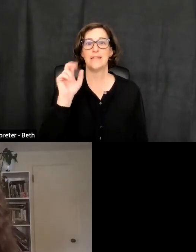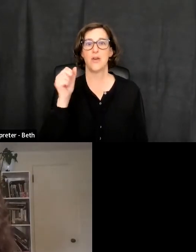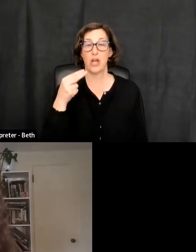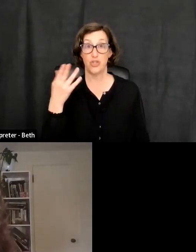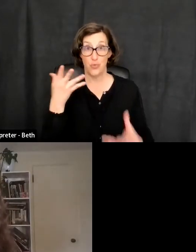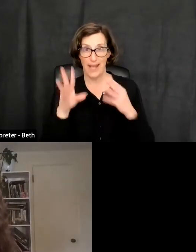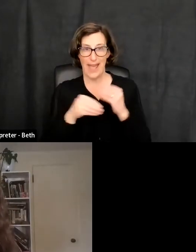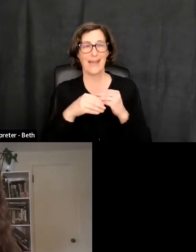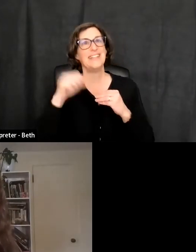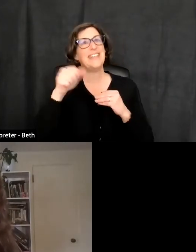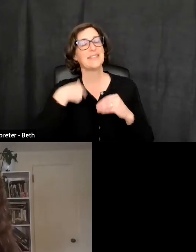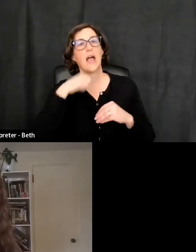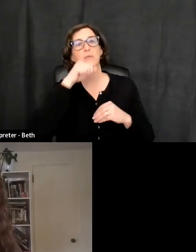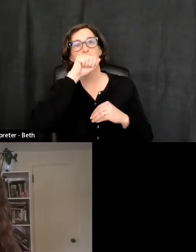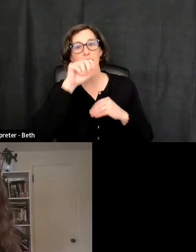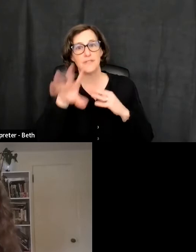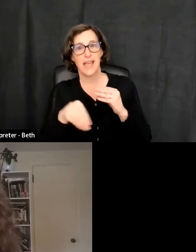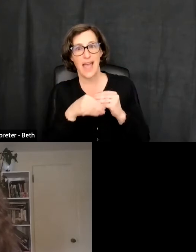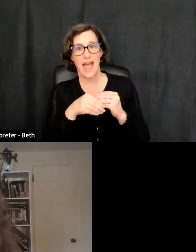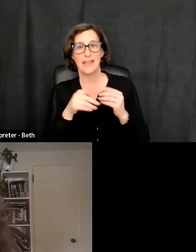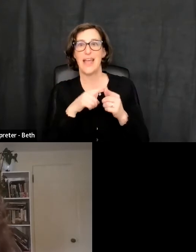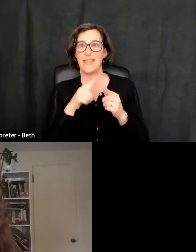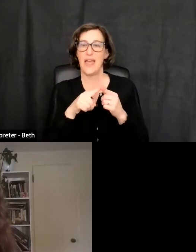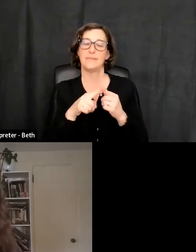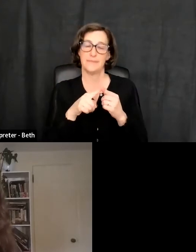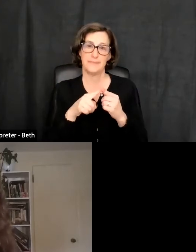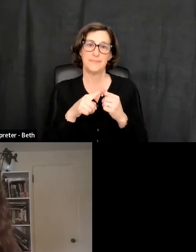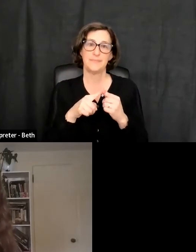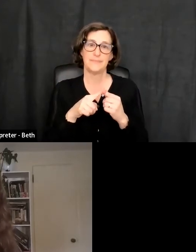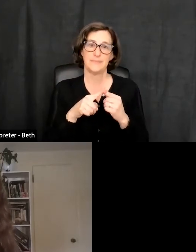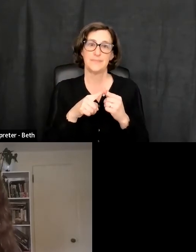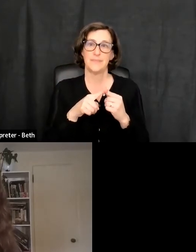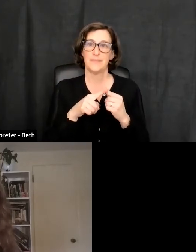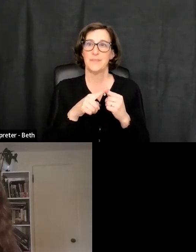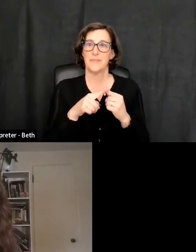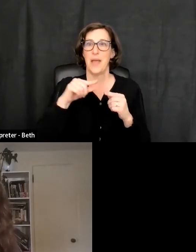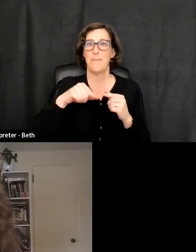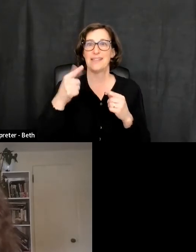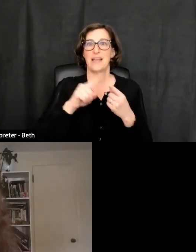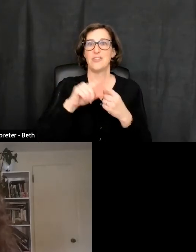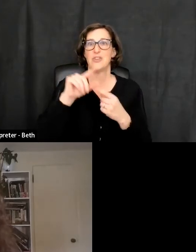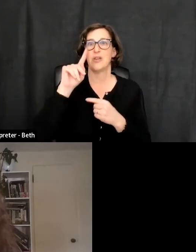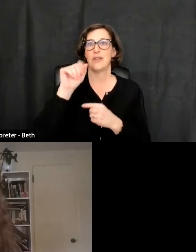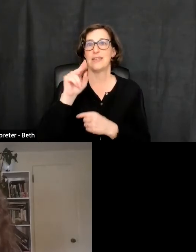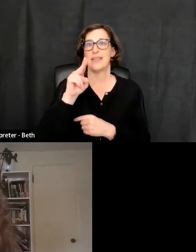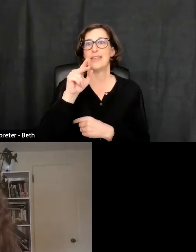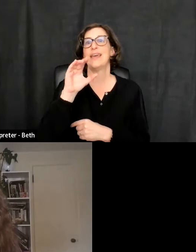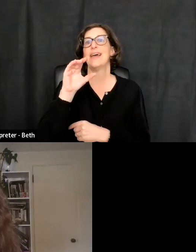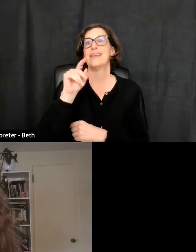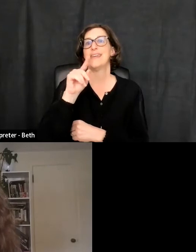And then I would love to put it over to Caty. I know she has a lot of good words on this subject.